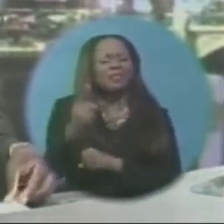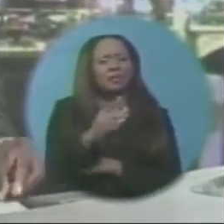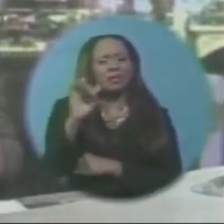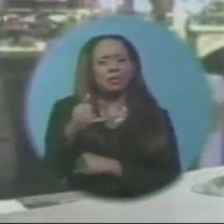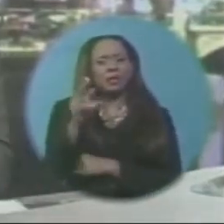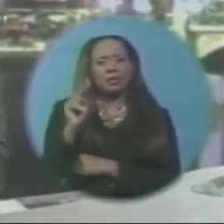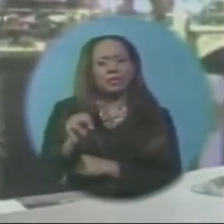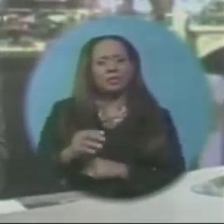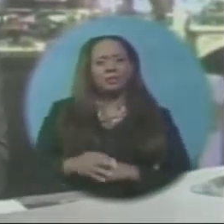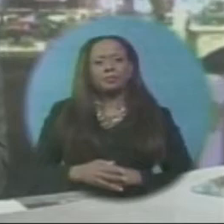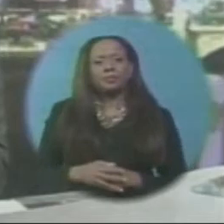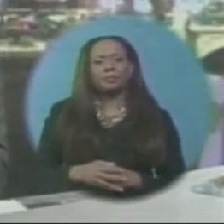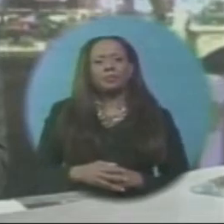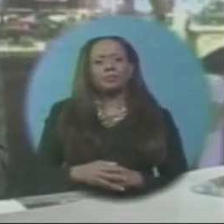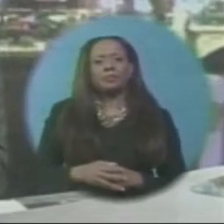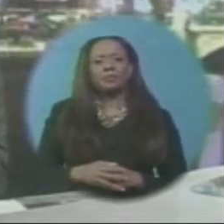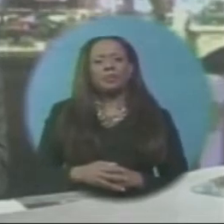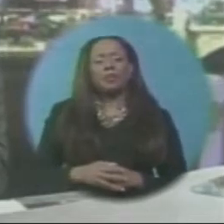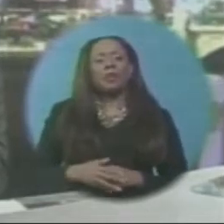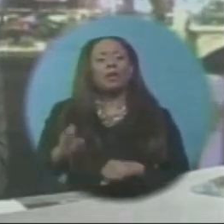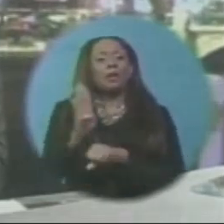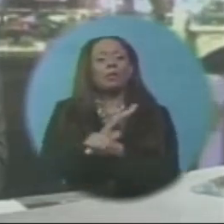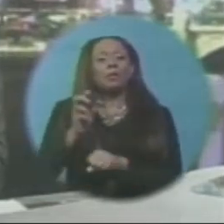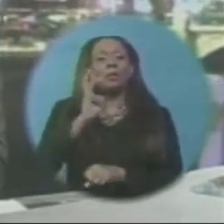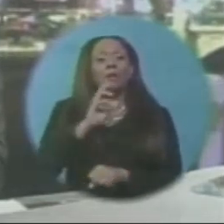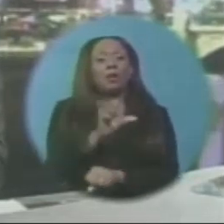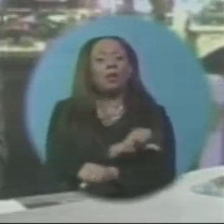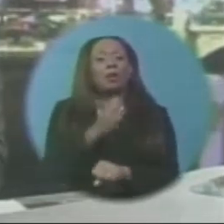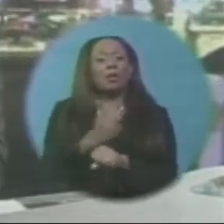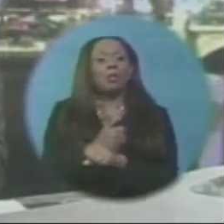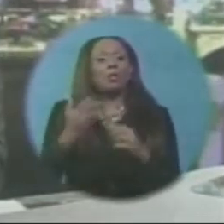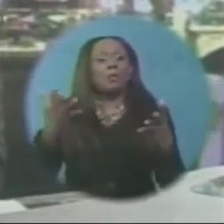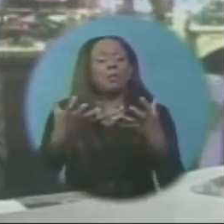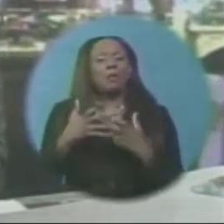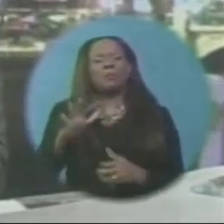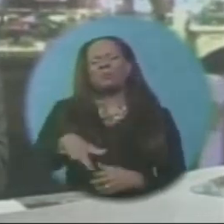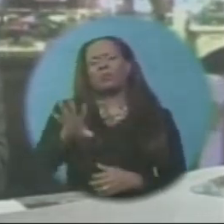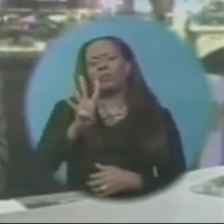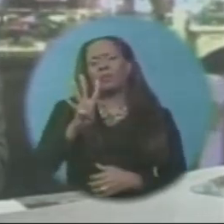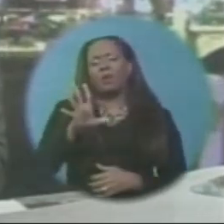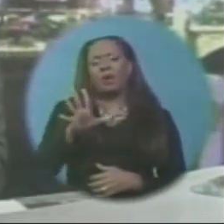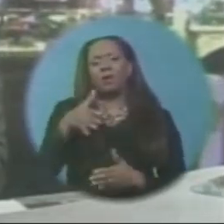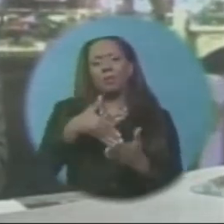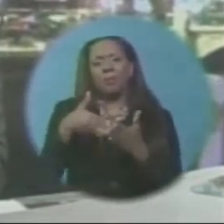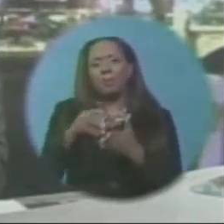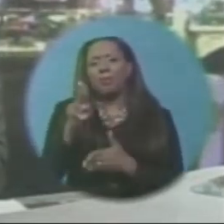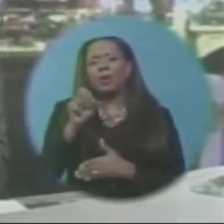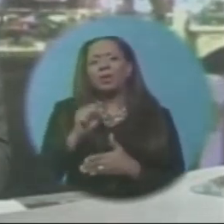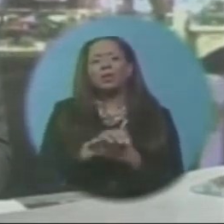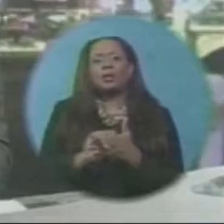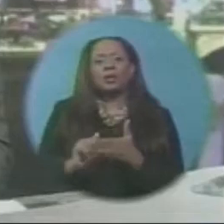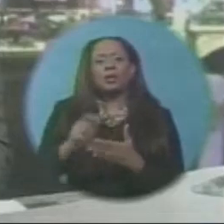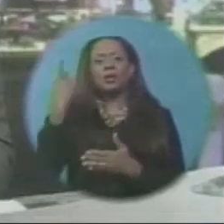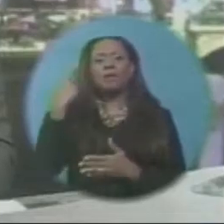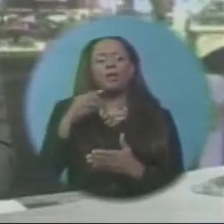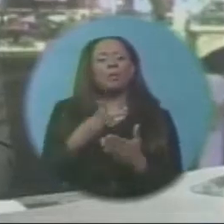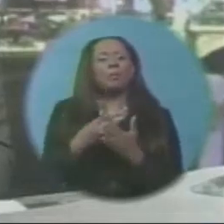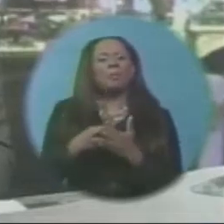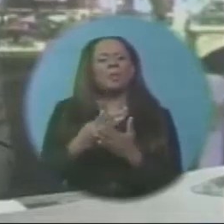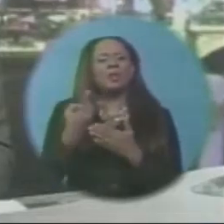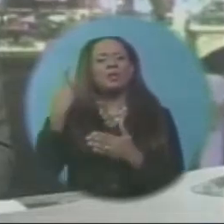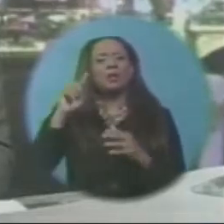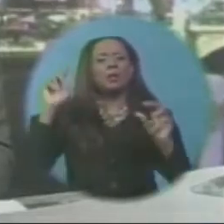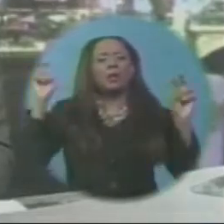going after close to $45 million in grant and other funding from the Global Climate Fund and the Caribbean